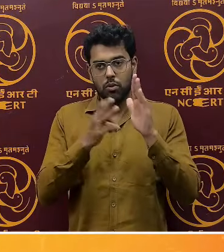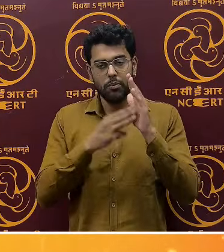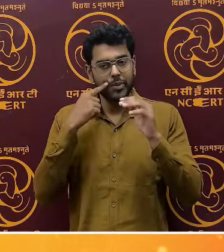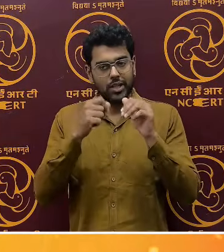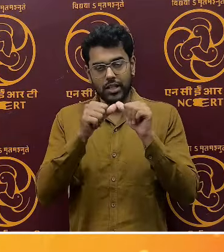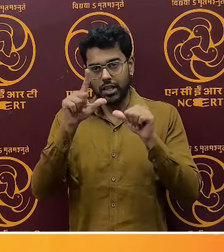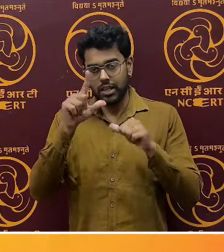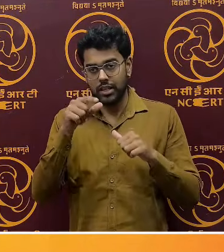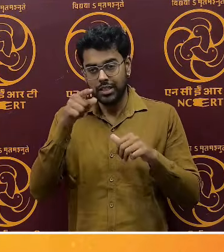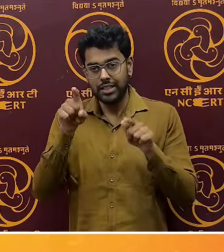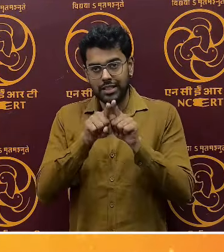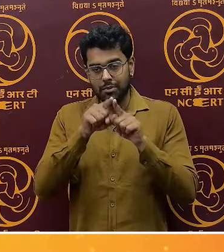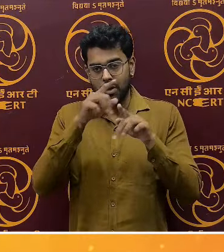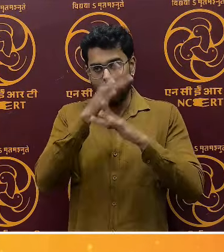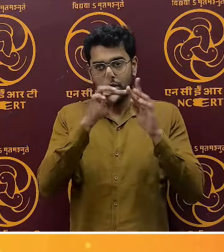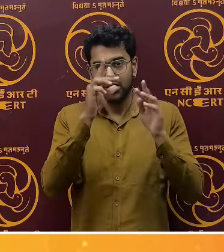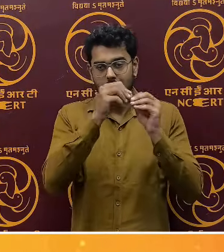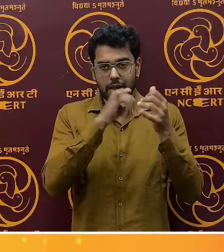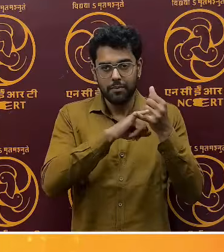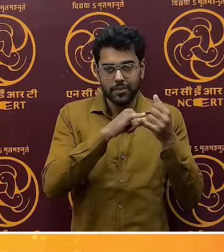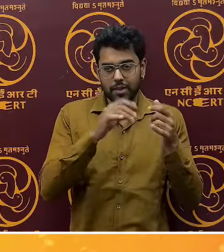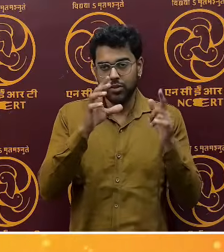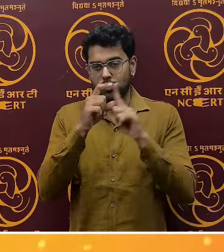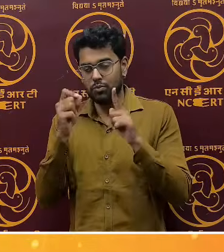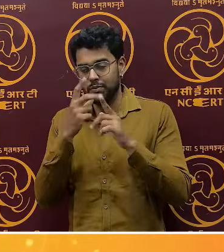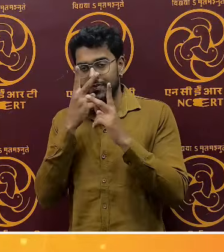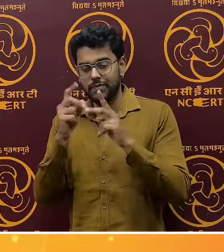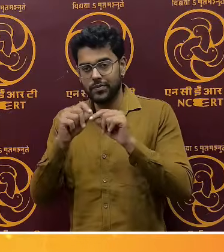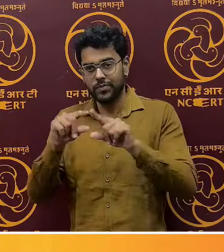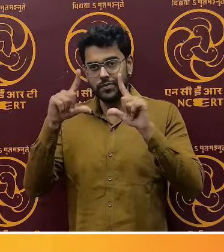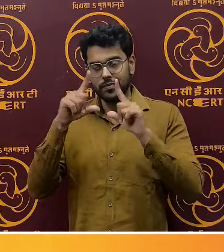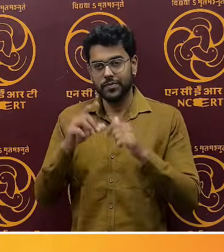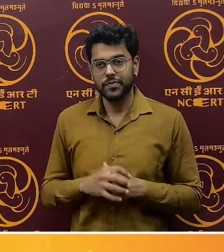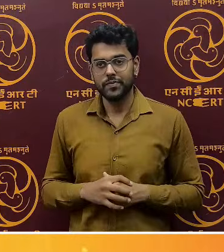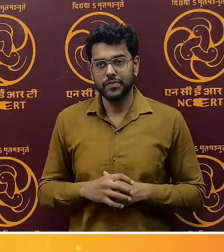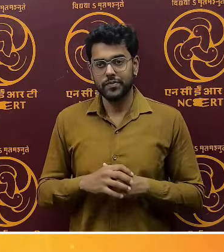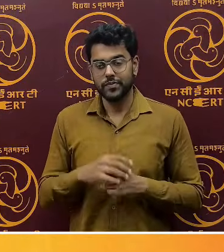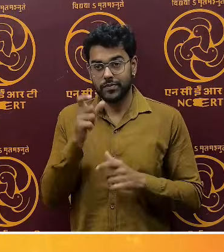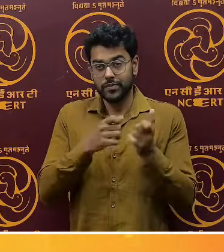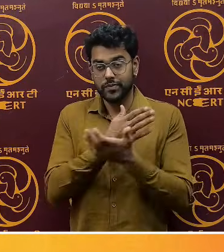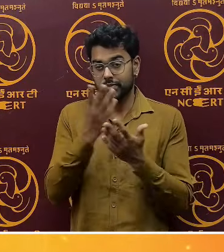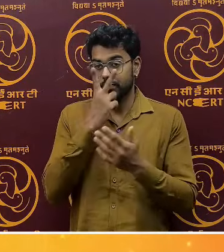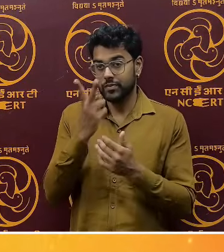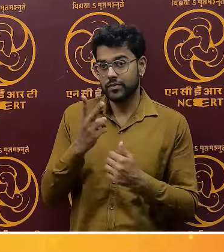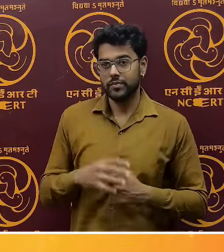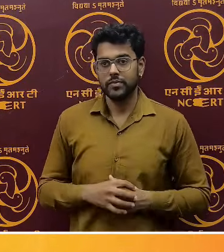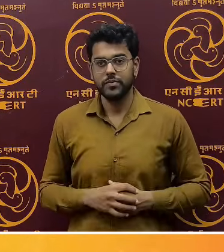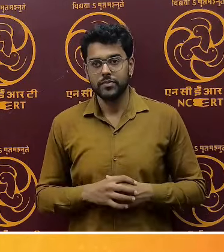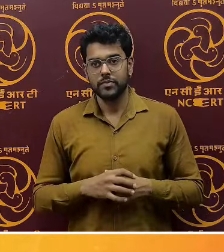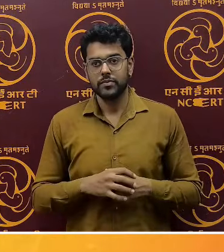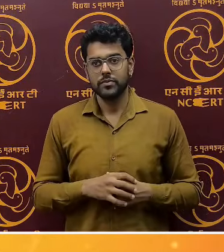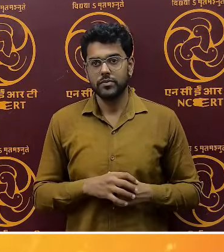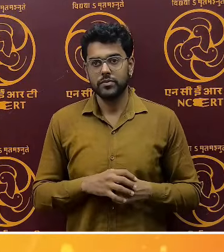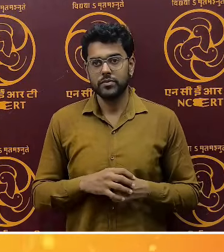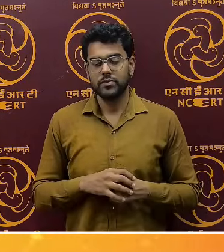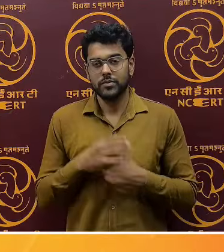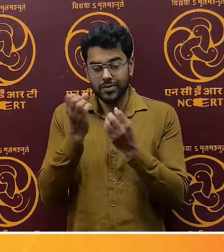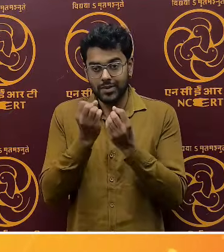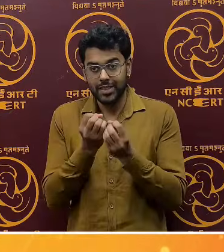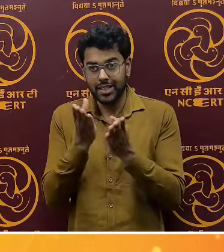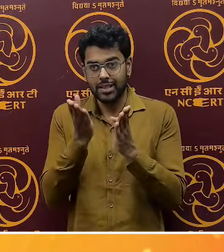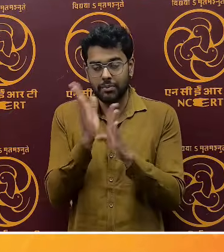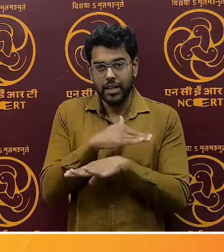this virtual lab simulation. Let us start. You can see before starting